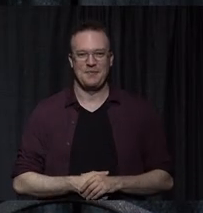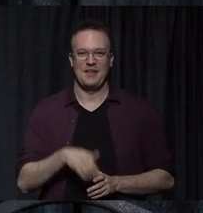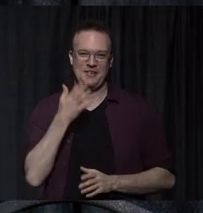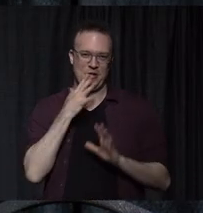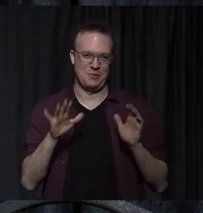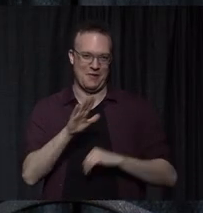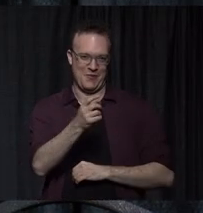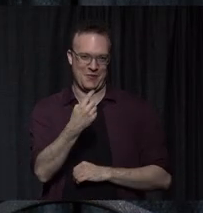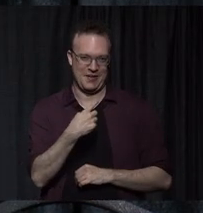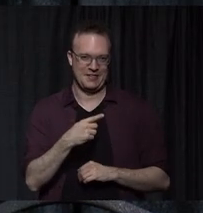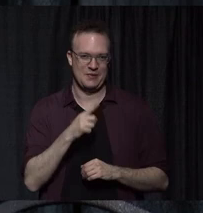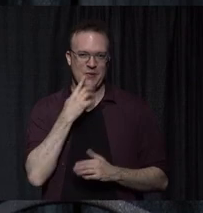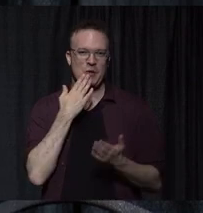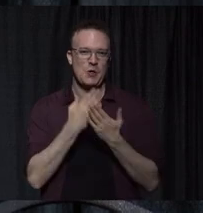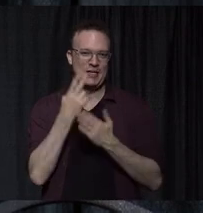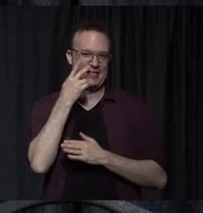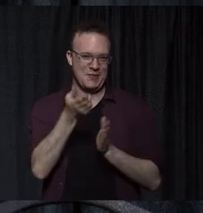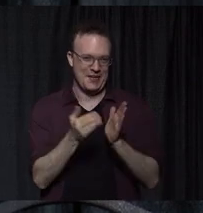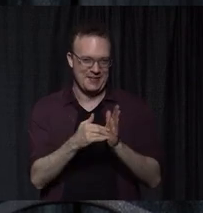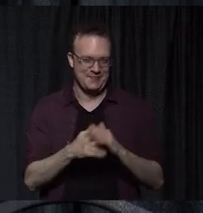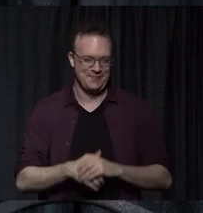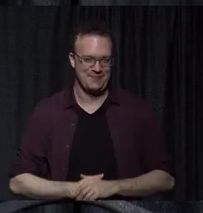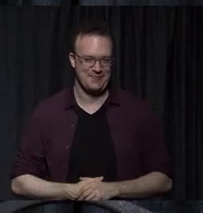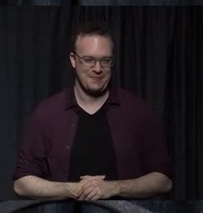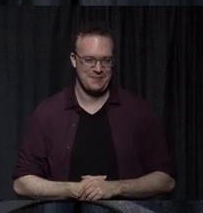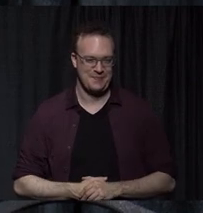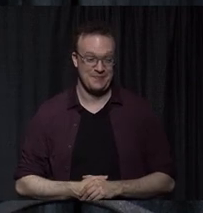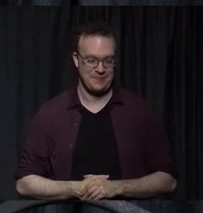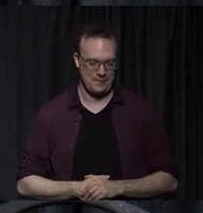Thank you for the question. It's good to see you again.